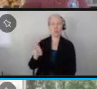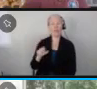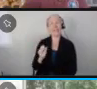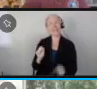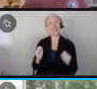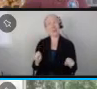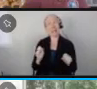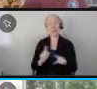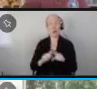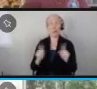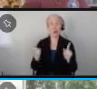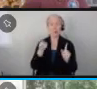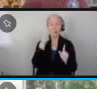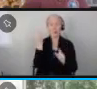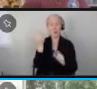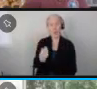of